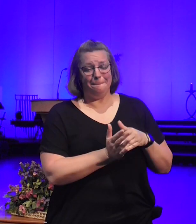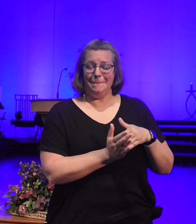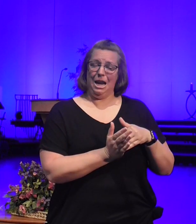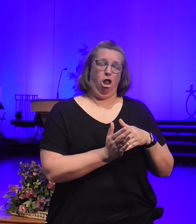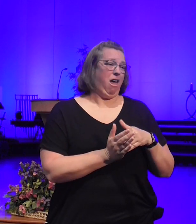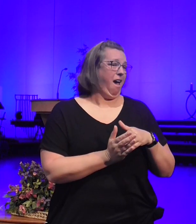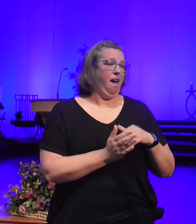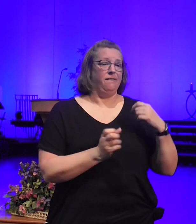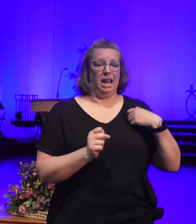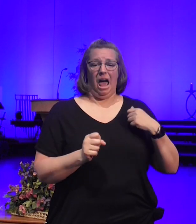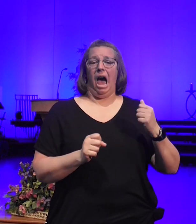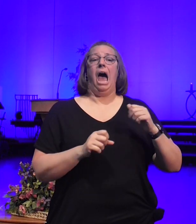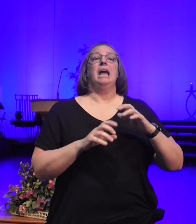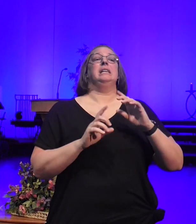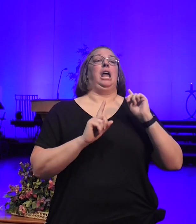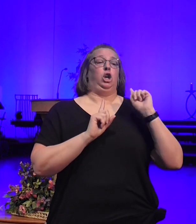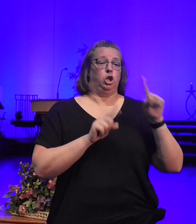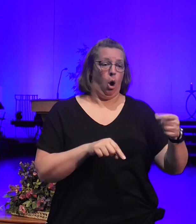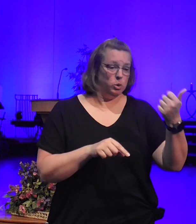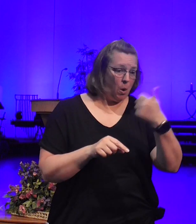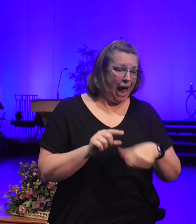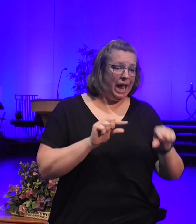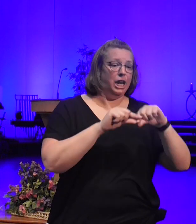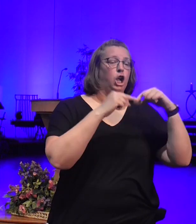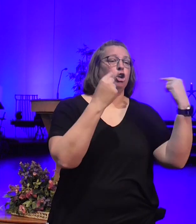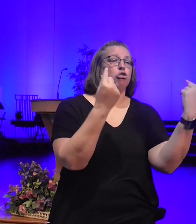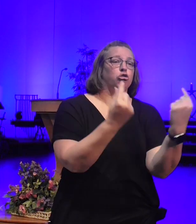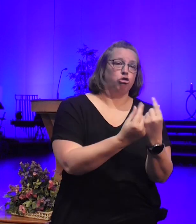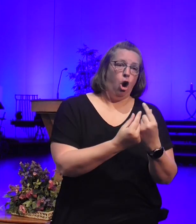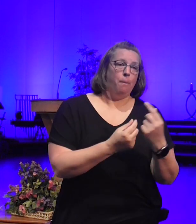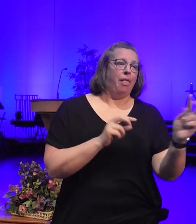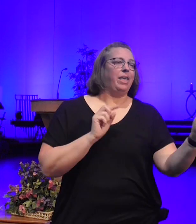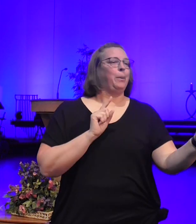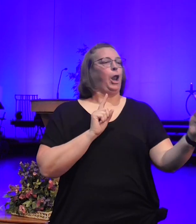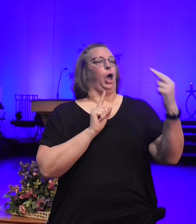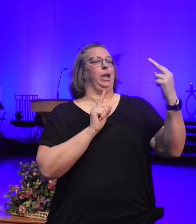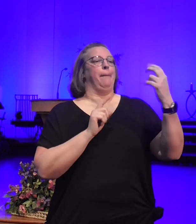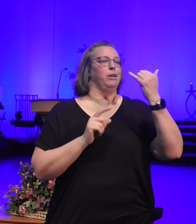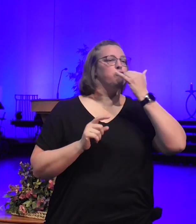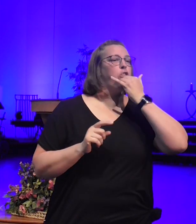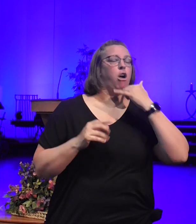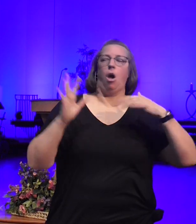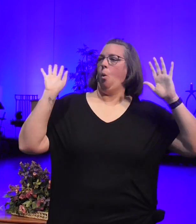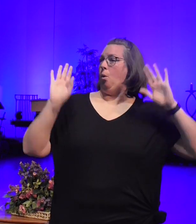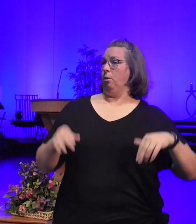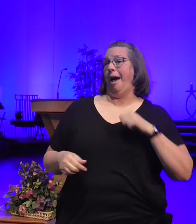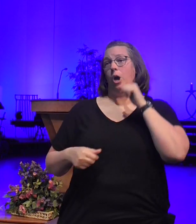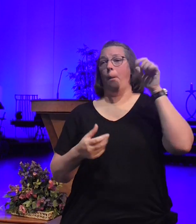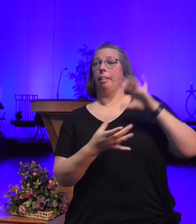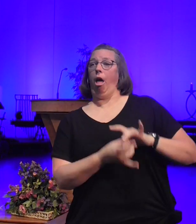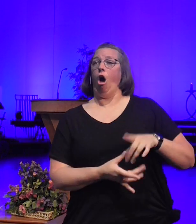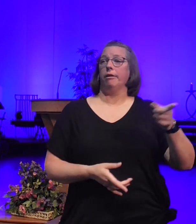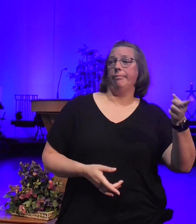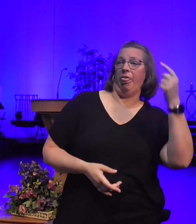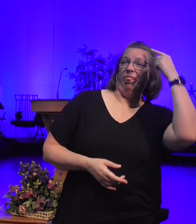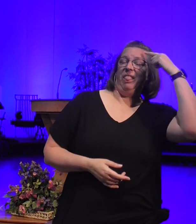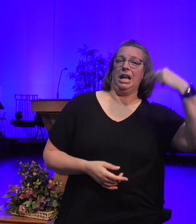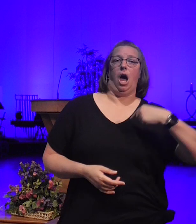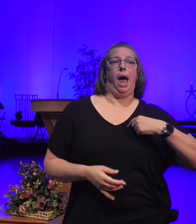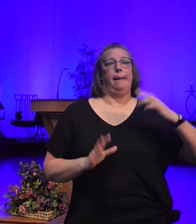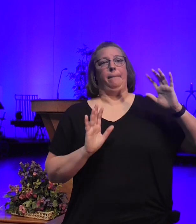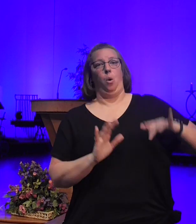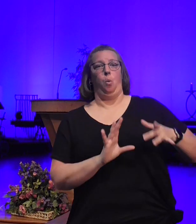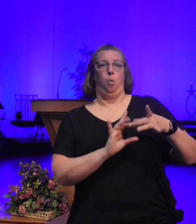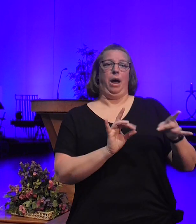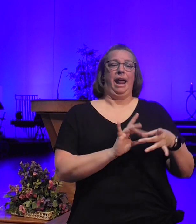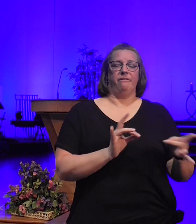walk into any group and someone would look at me wrong and I would say, oh, well, I don't belong here. They think I'm blah, blah, blah too. Unacceptable